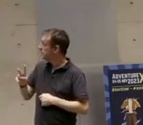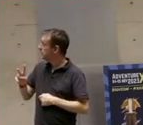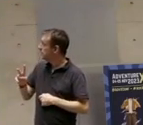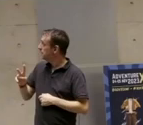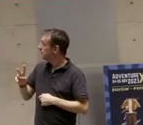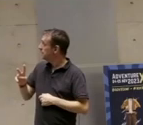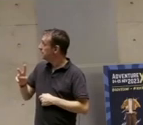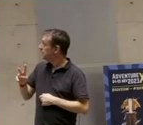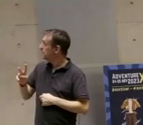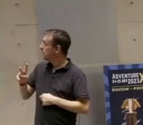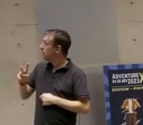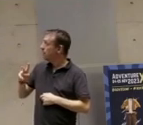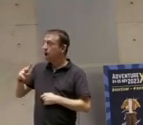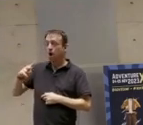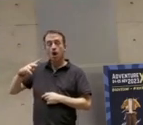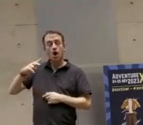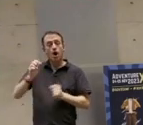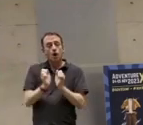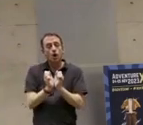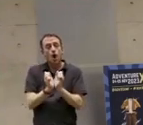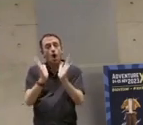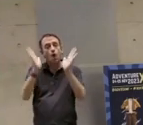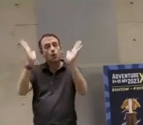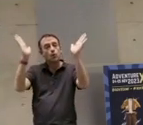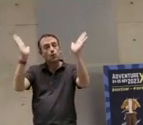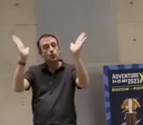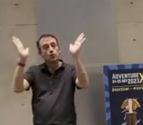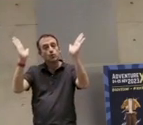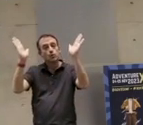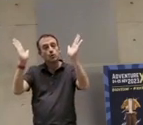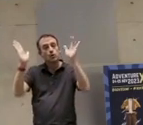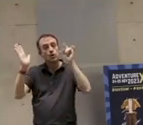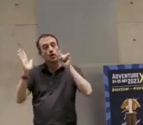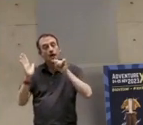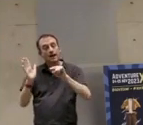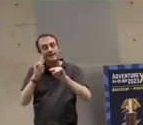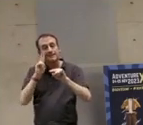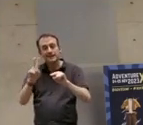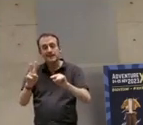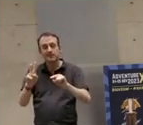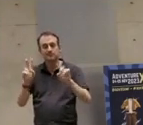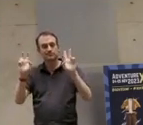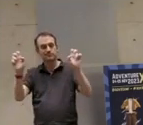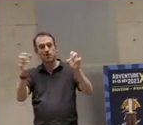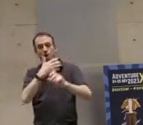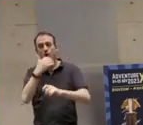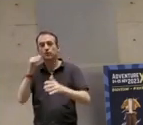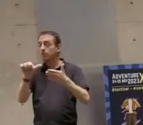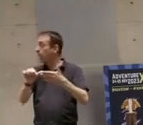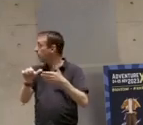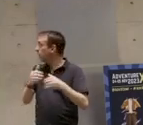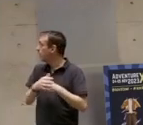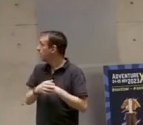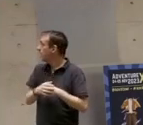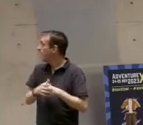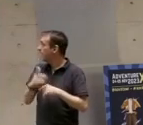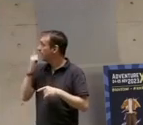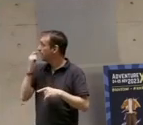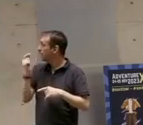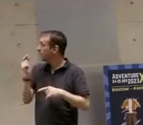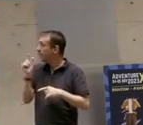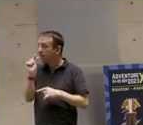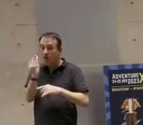and also we trigger it just slightly earlier, and slightly earlier again, and slightly earlier again. So it's quite